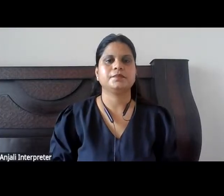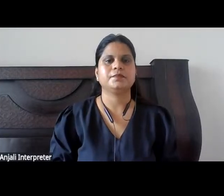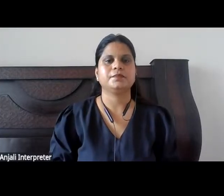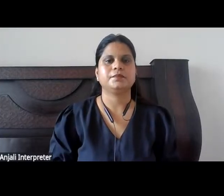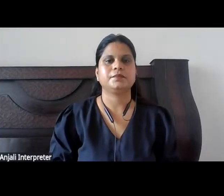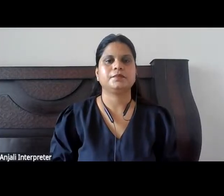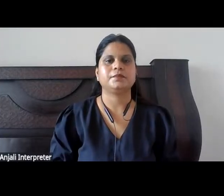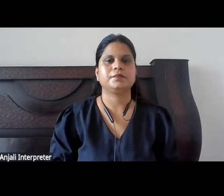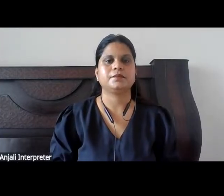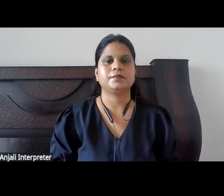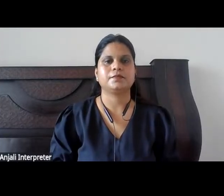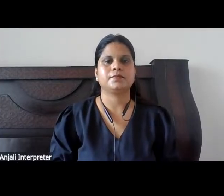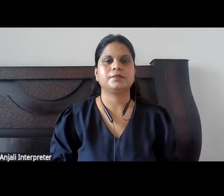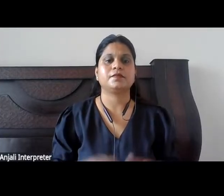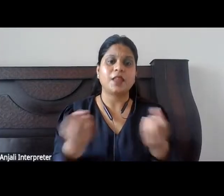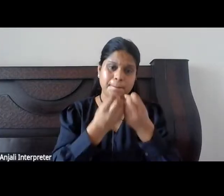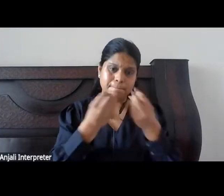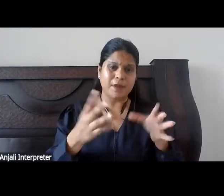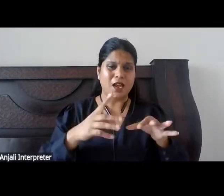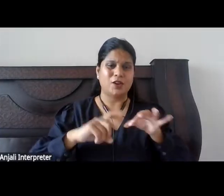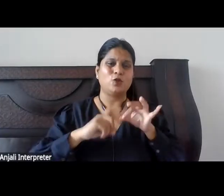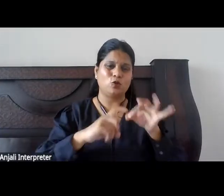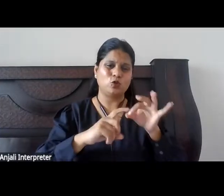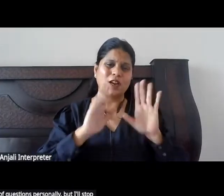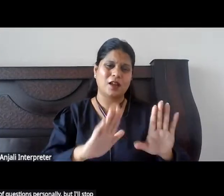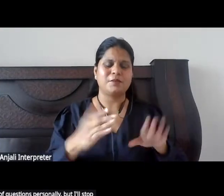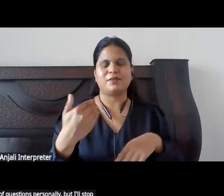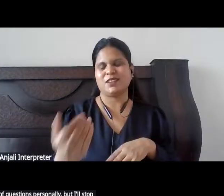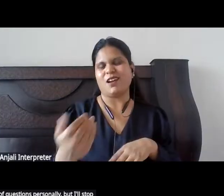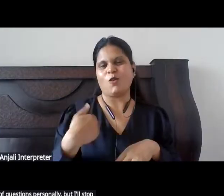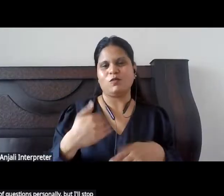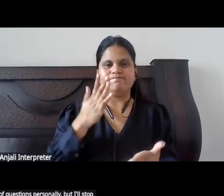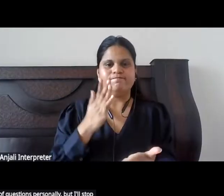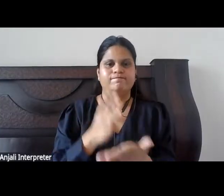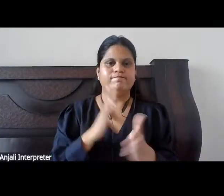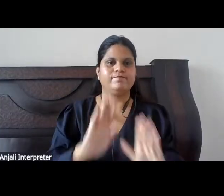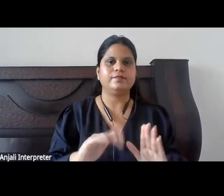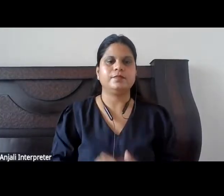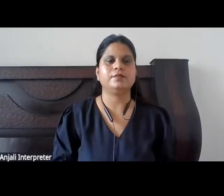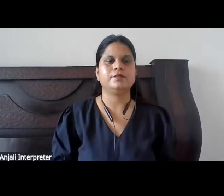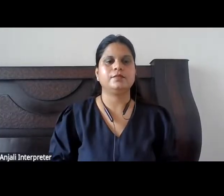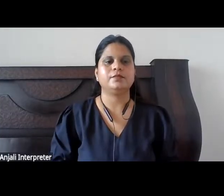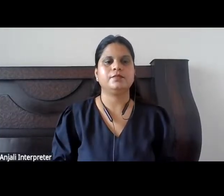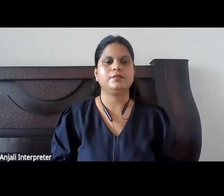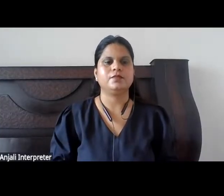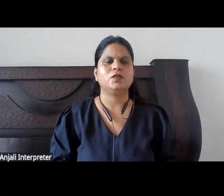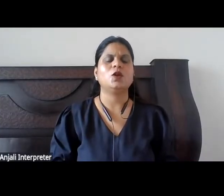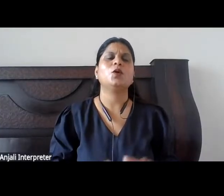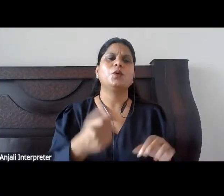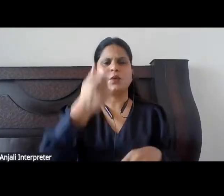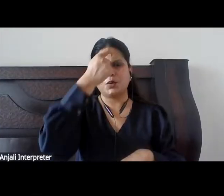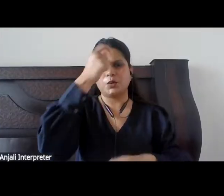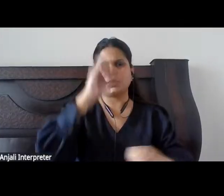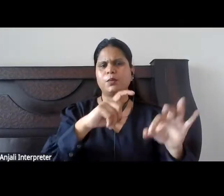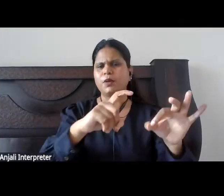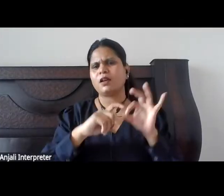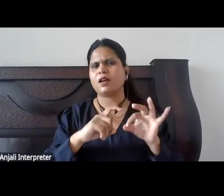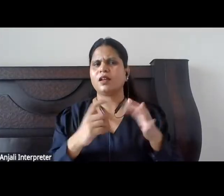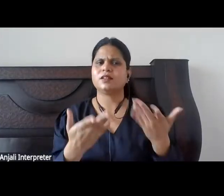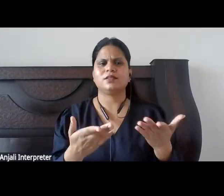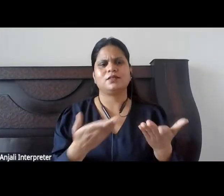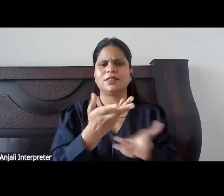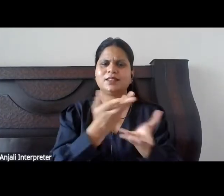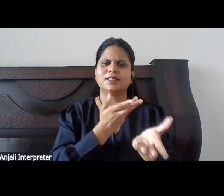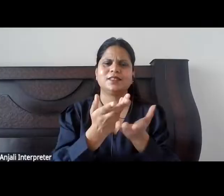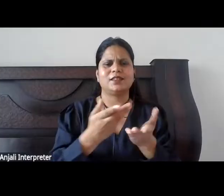I have a lot of questions personally, but I'll stop myself. No, I Feel mean, thank free you. to ask. It's a good We thing will. to make it interactive as well.